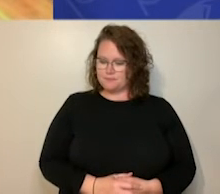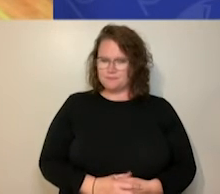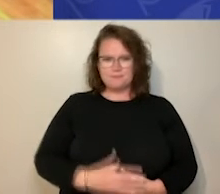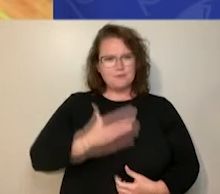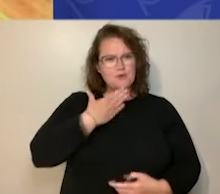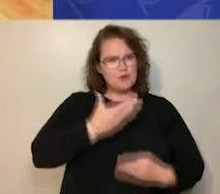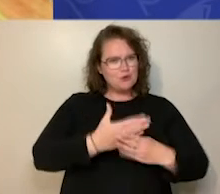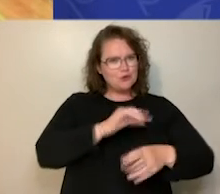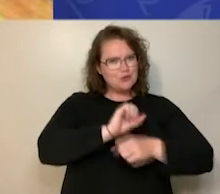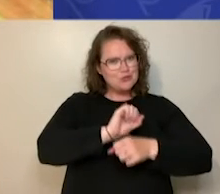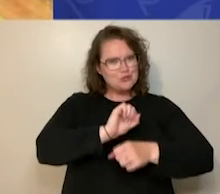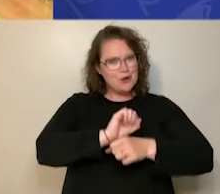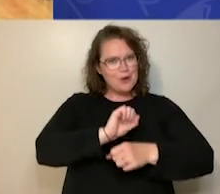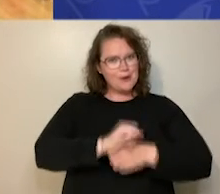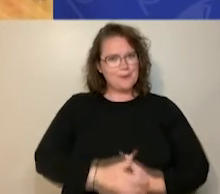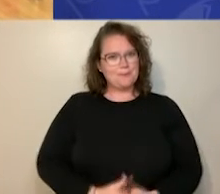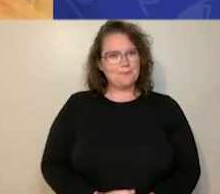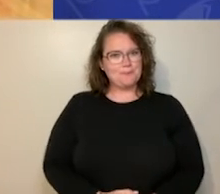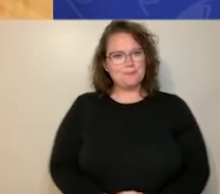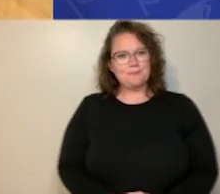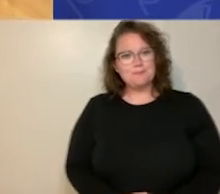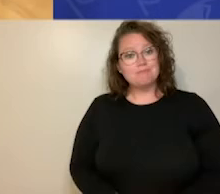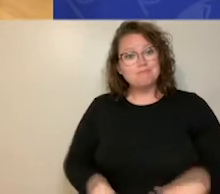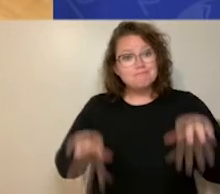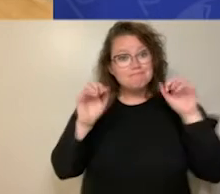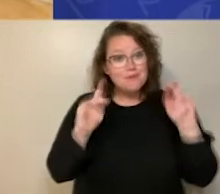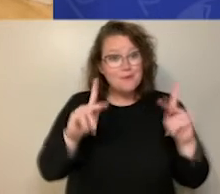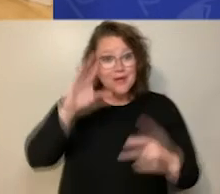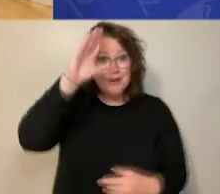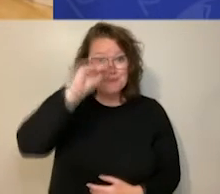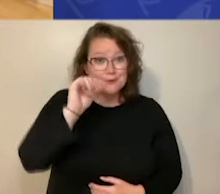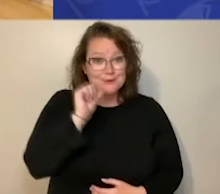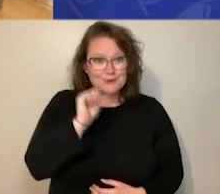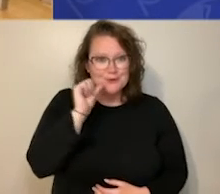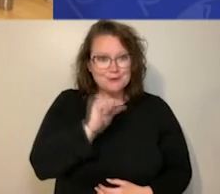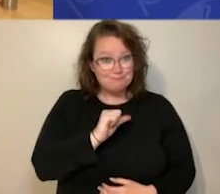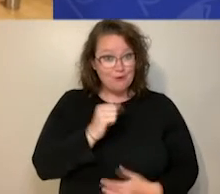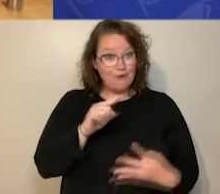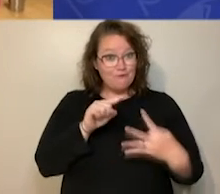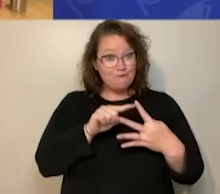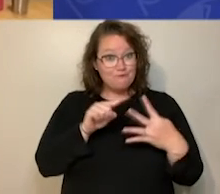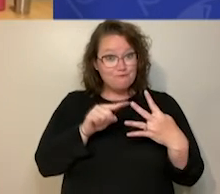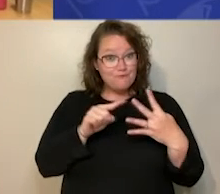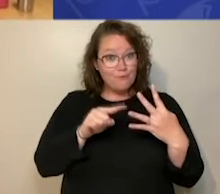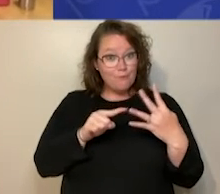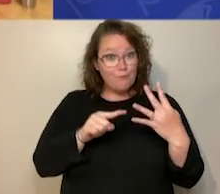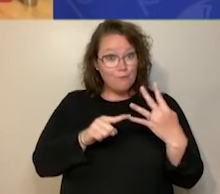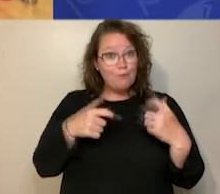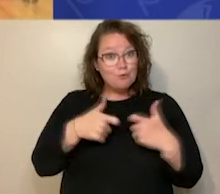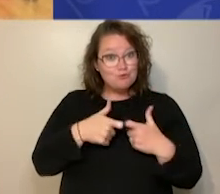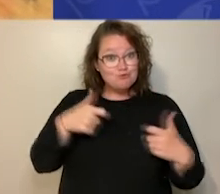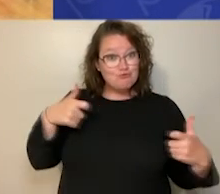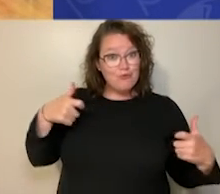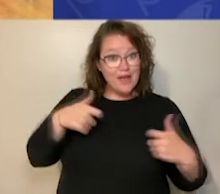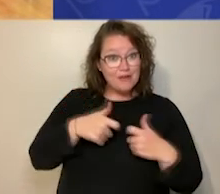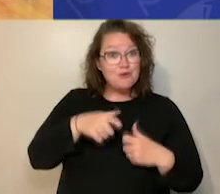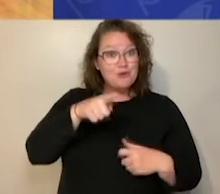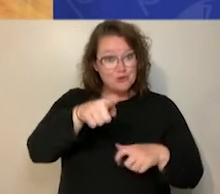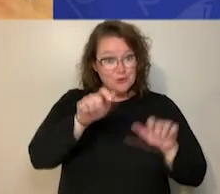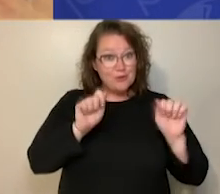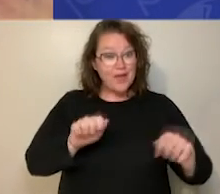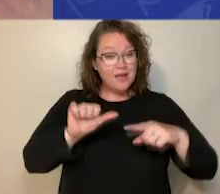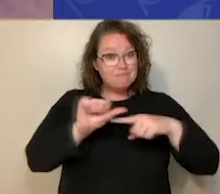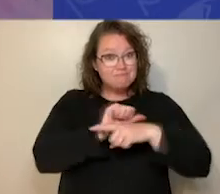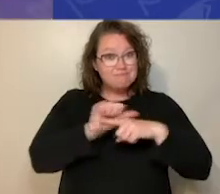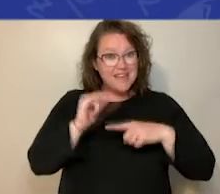Good job. Okay, boys and girls, there are 4 stretches that you can practice when you're feeling